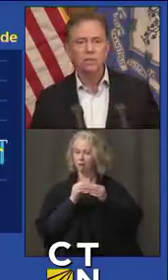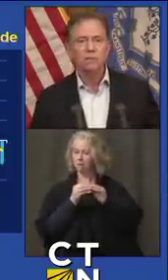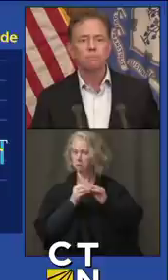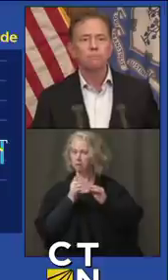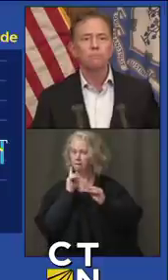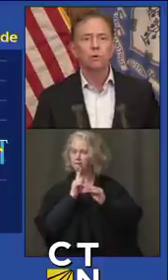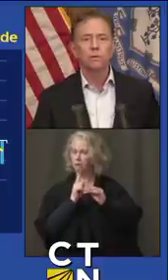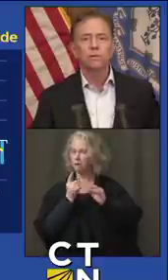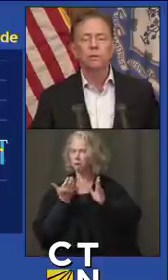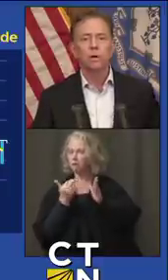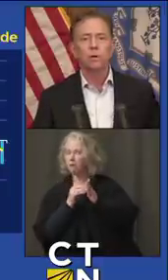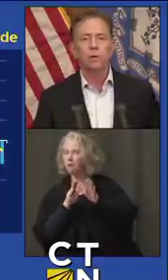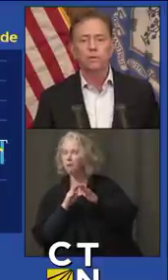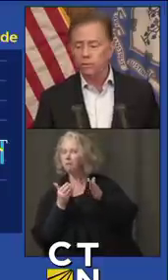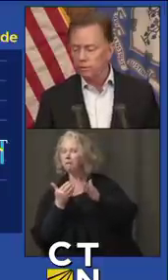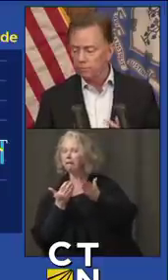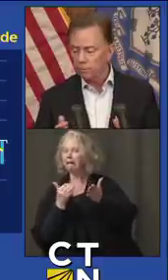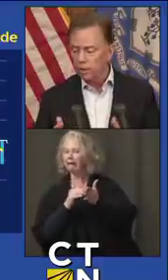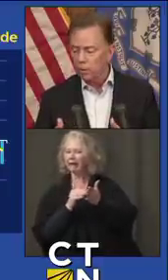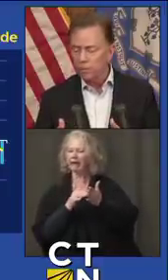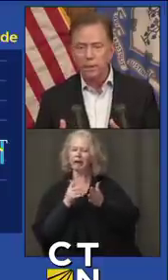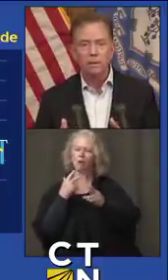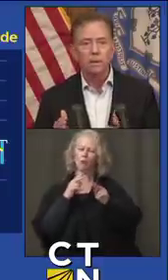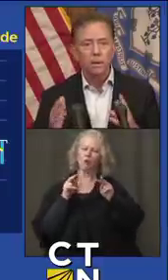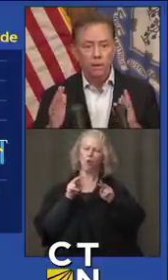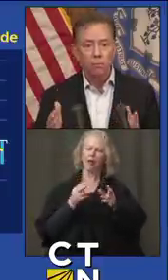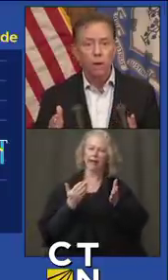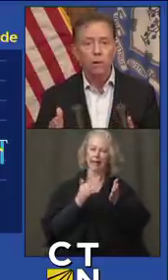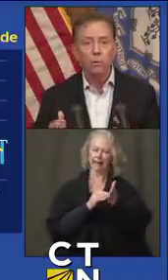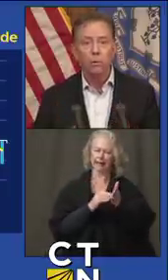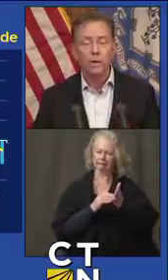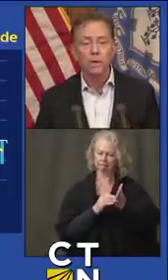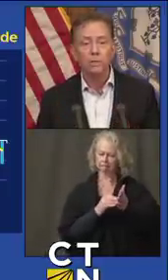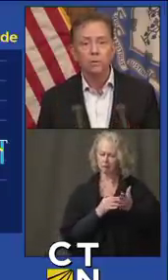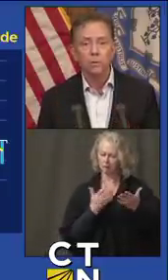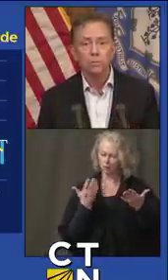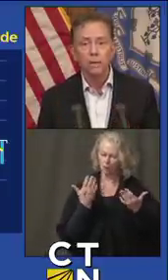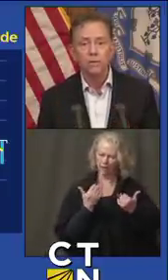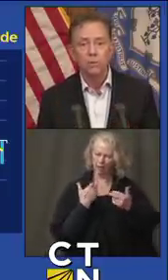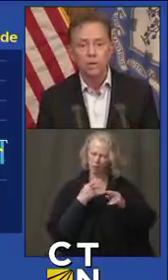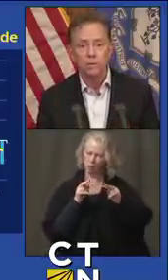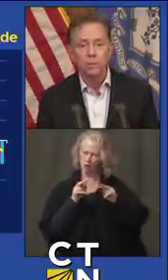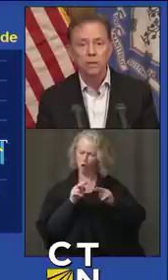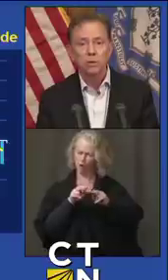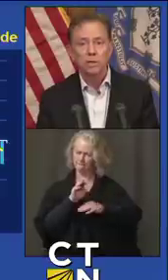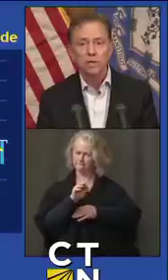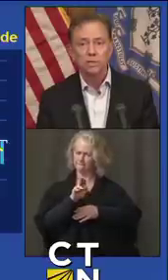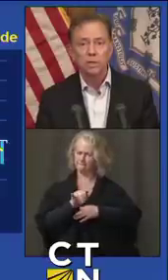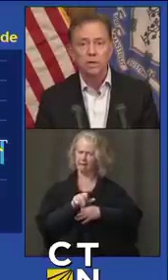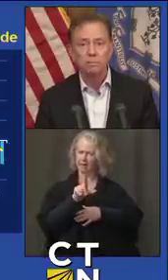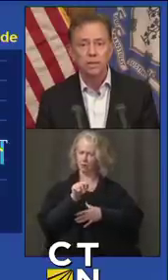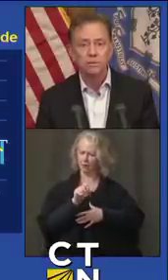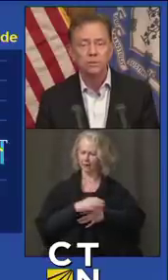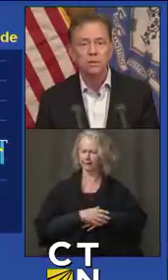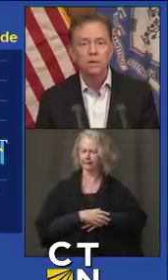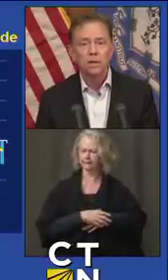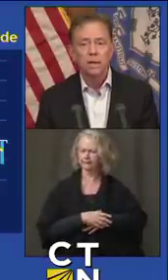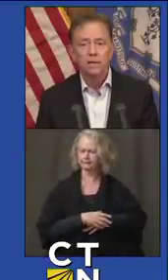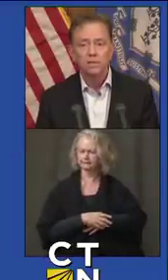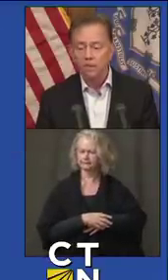just move into our criteria for reopening, why we're oriented towards May 20th. We might go to the next slide,